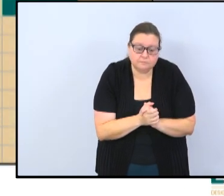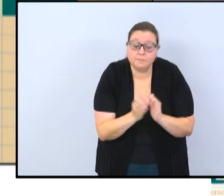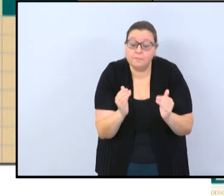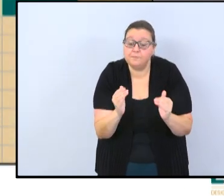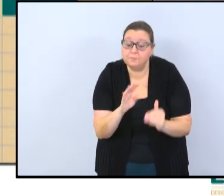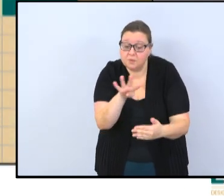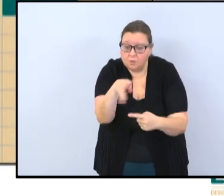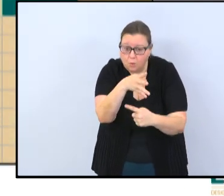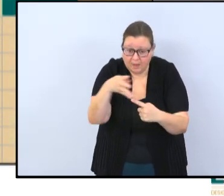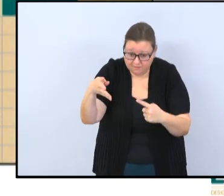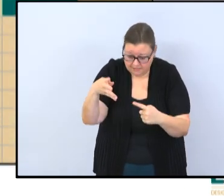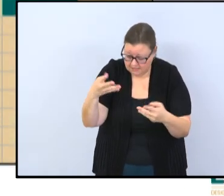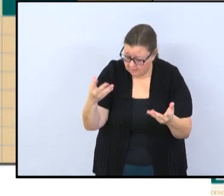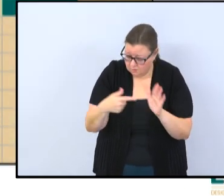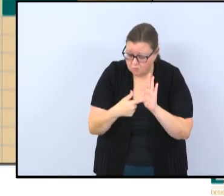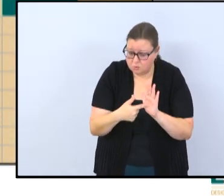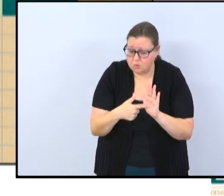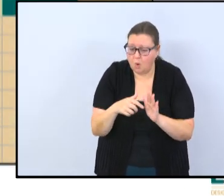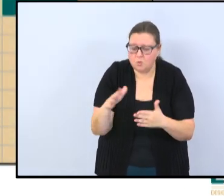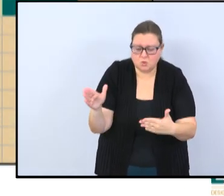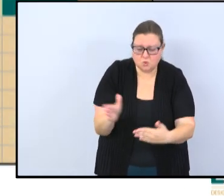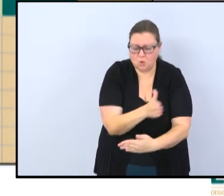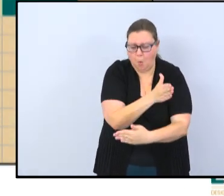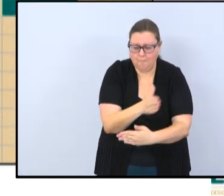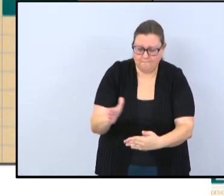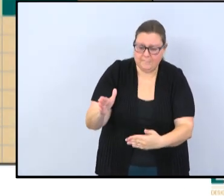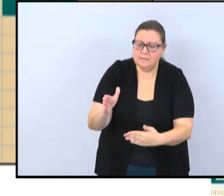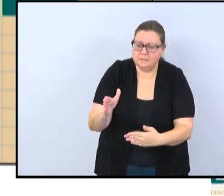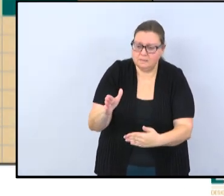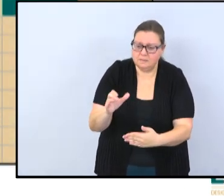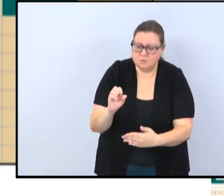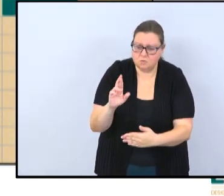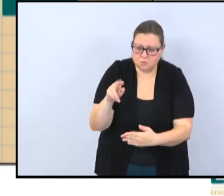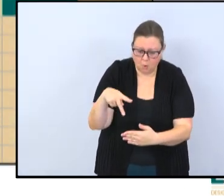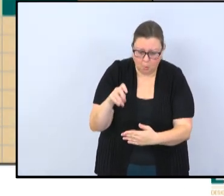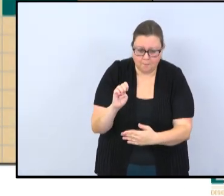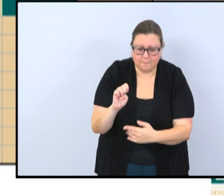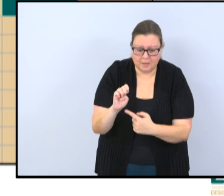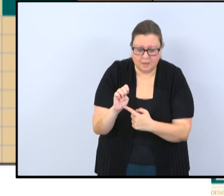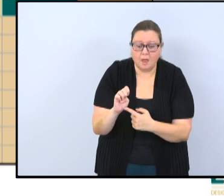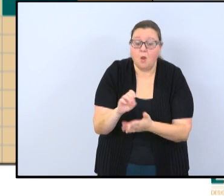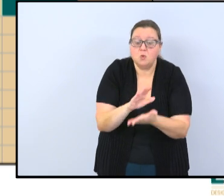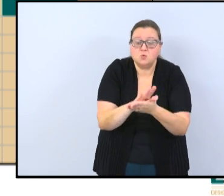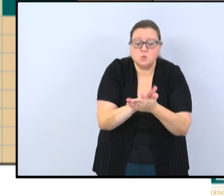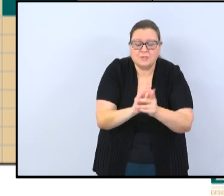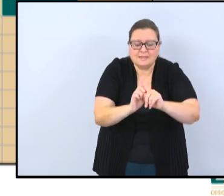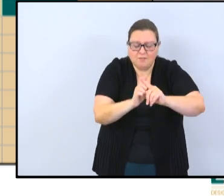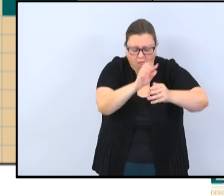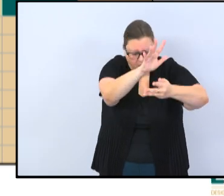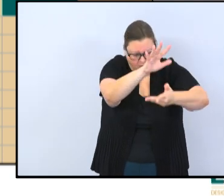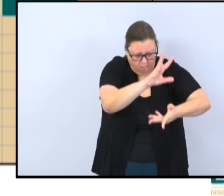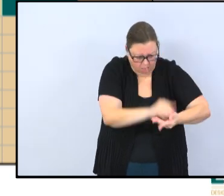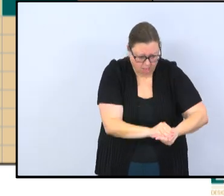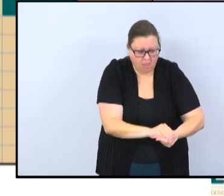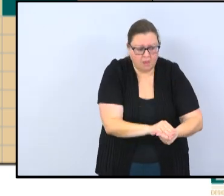The next graphic is the scope of work or schools that are going to be included in that proposed